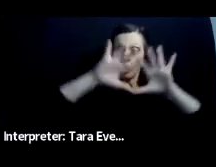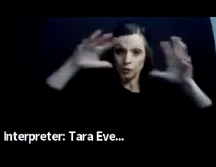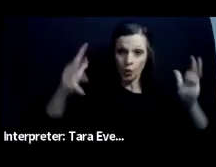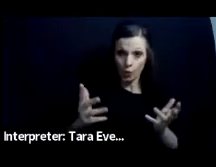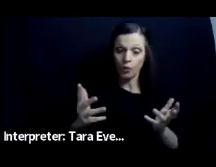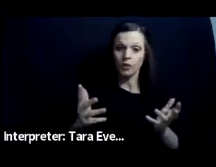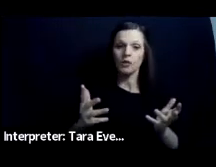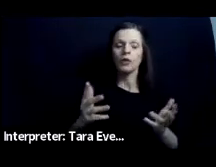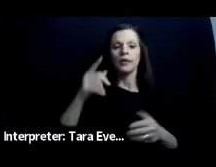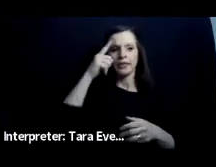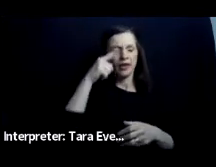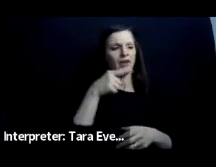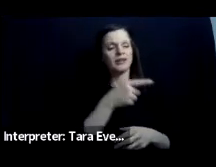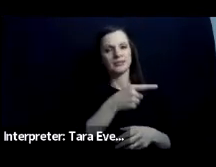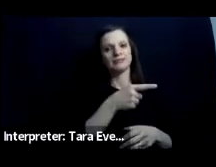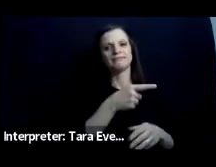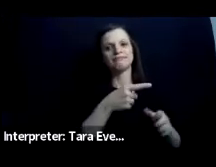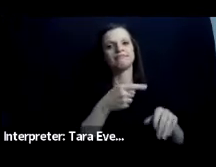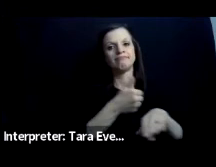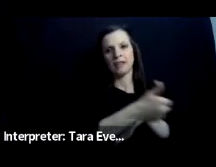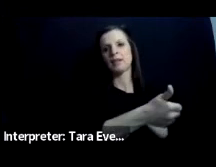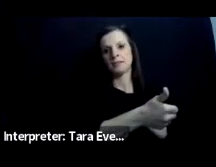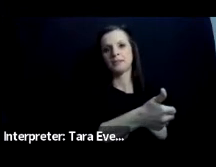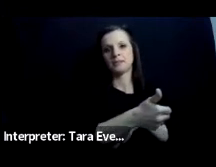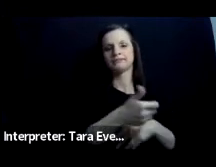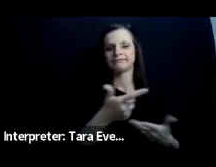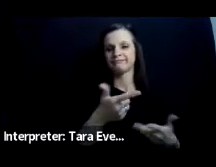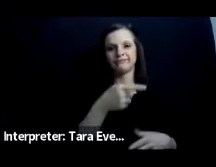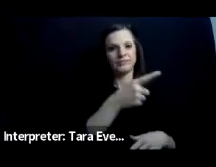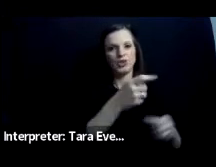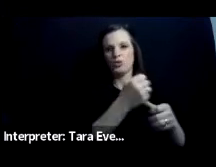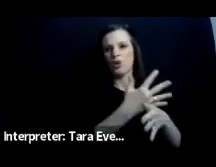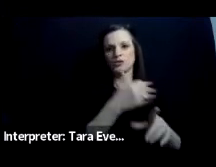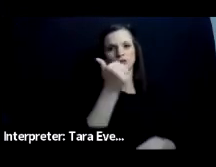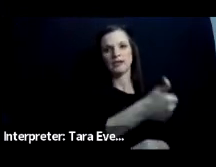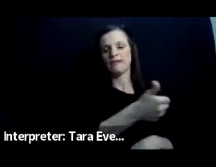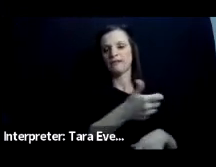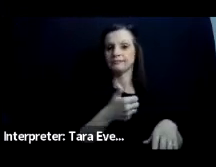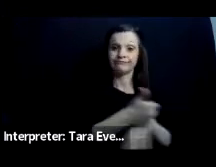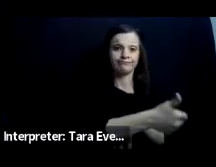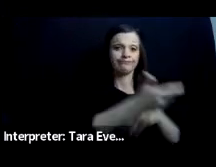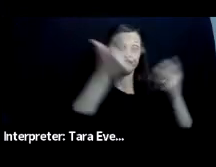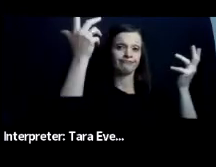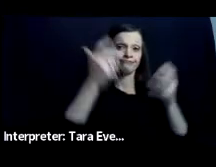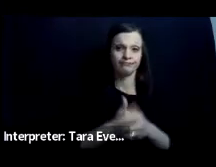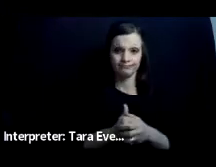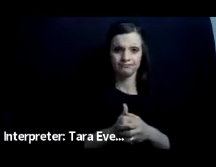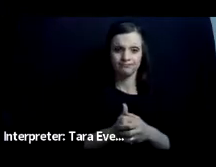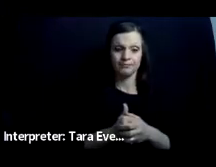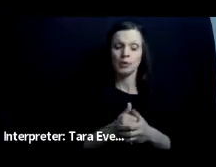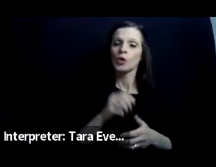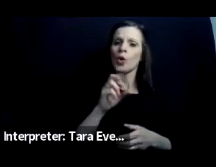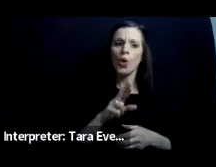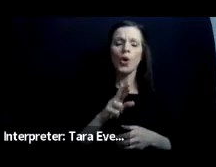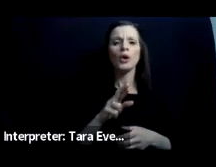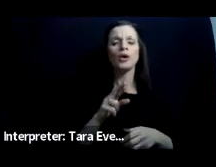someone is to blame, in other words, they caused whatever the problem is, or that they could control it